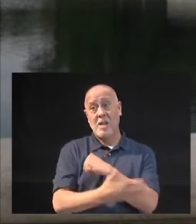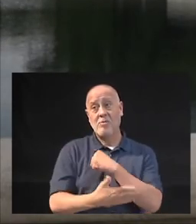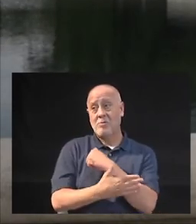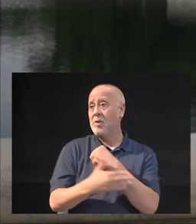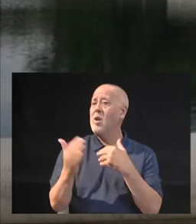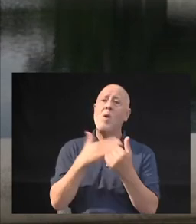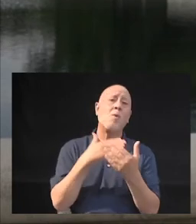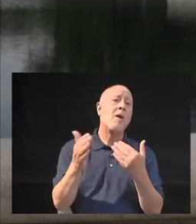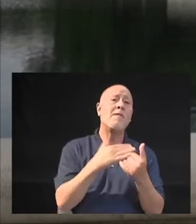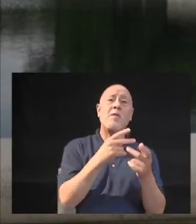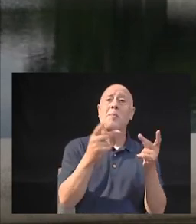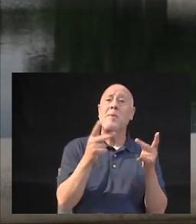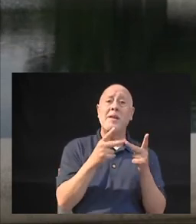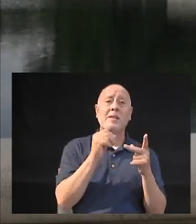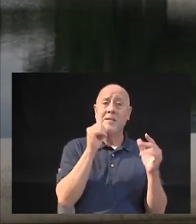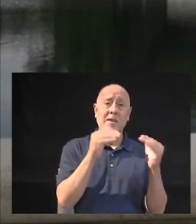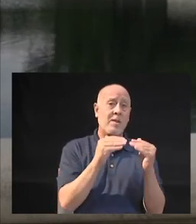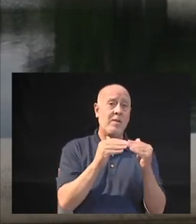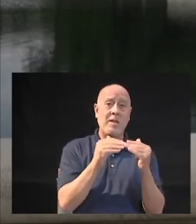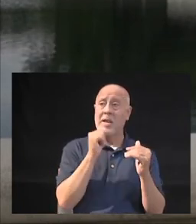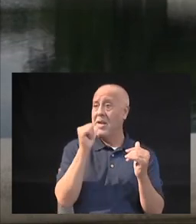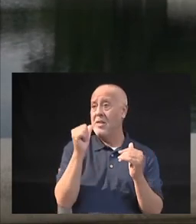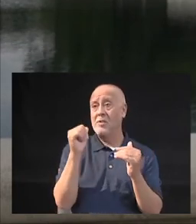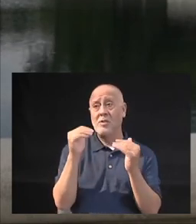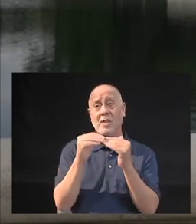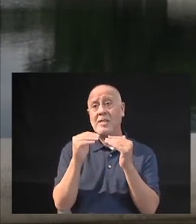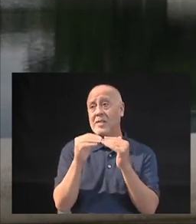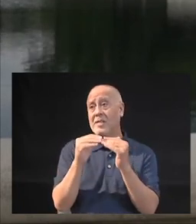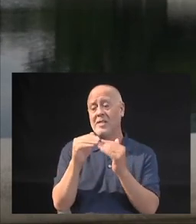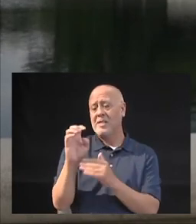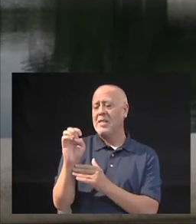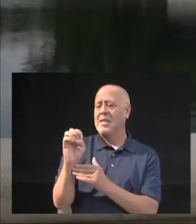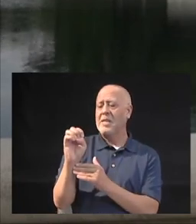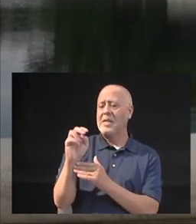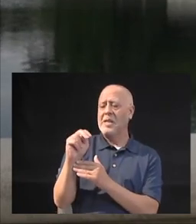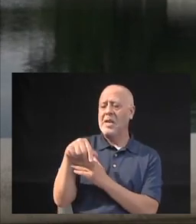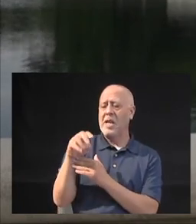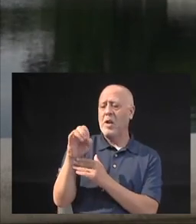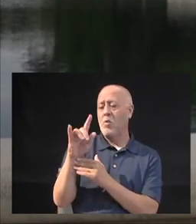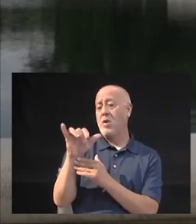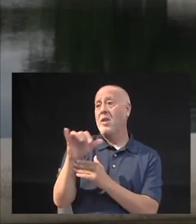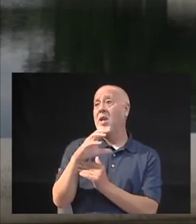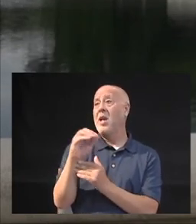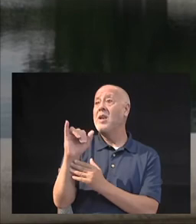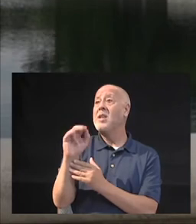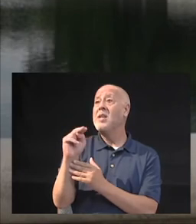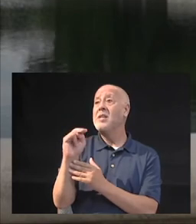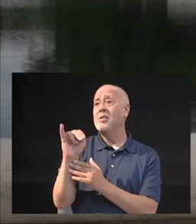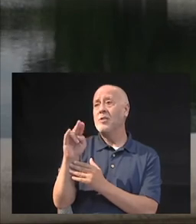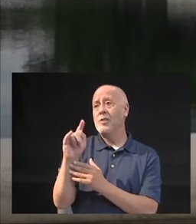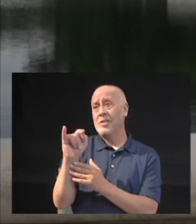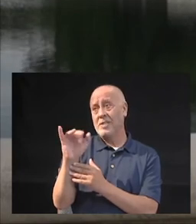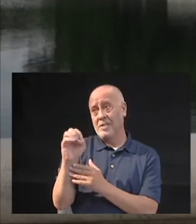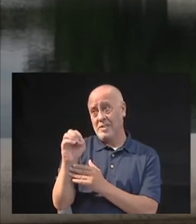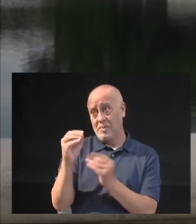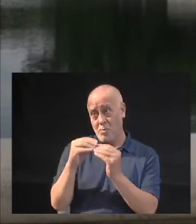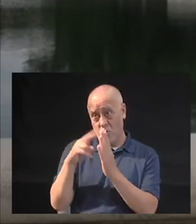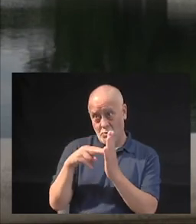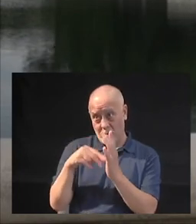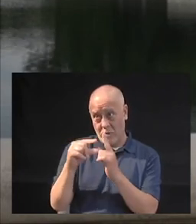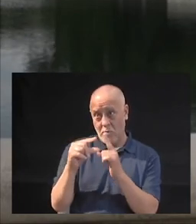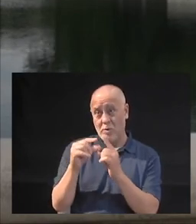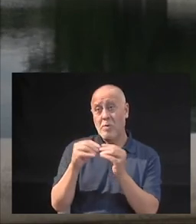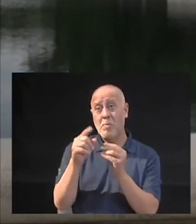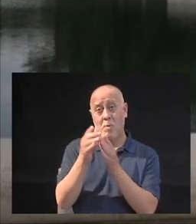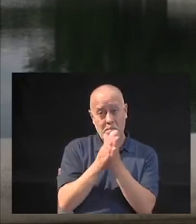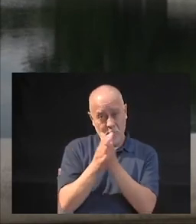ever there are places of inequity and injustice. In fact, the more you read those words, the more motivated you will become to